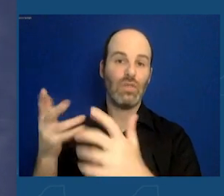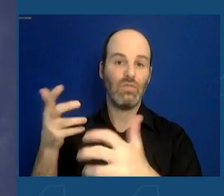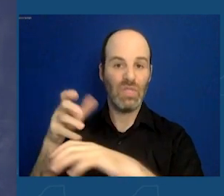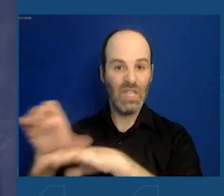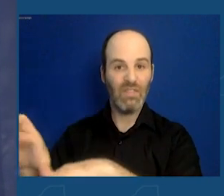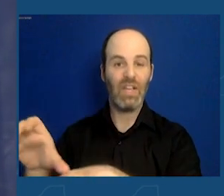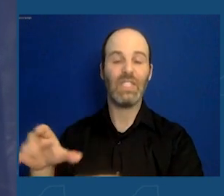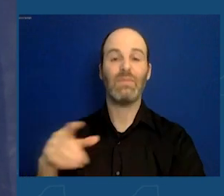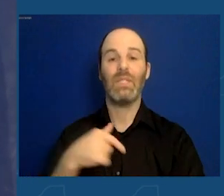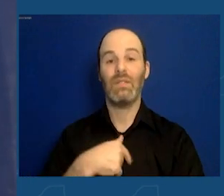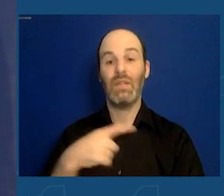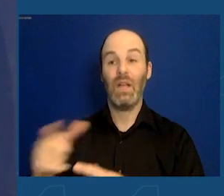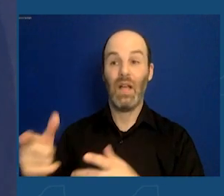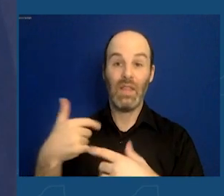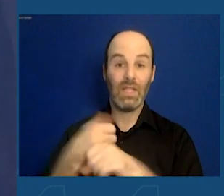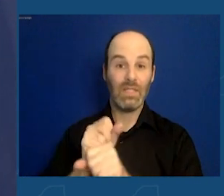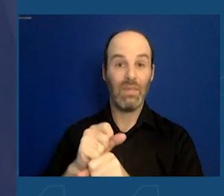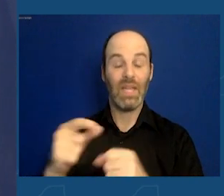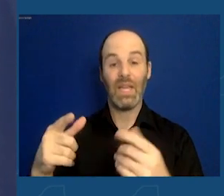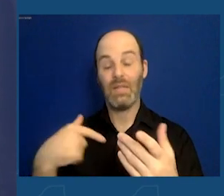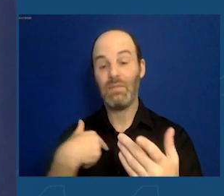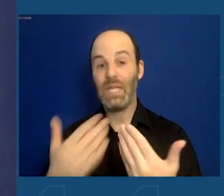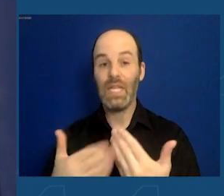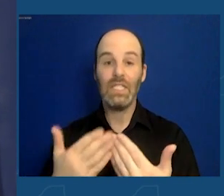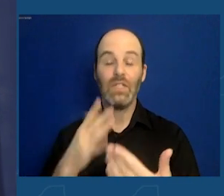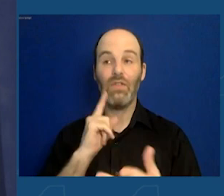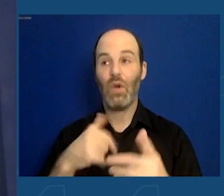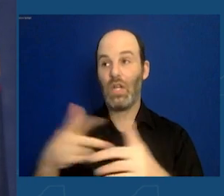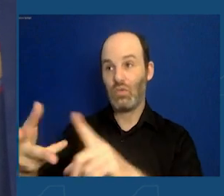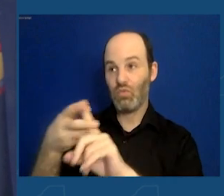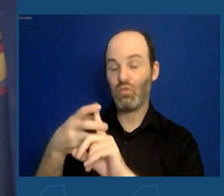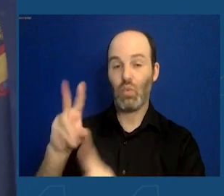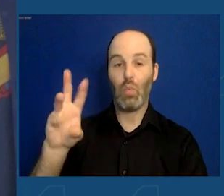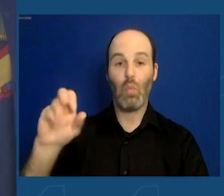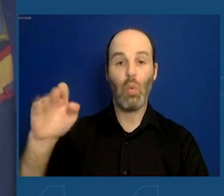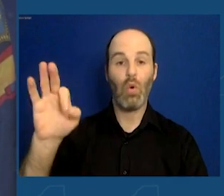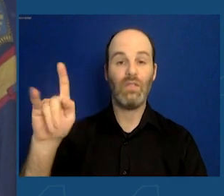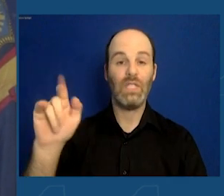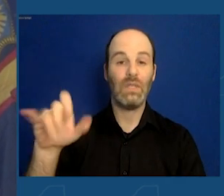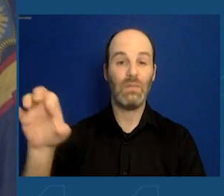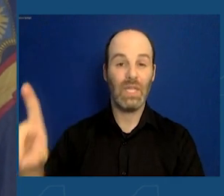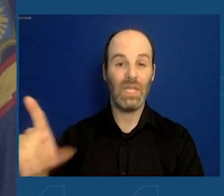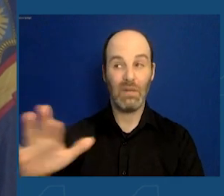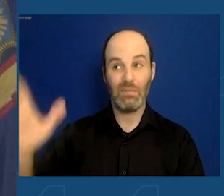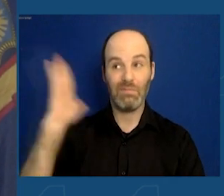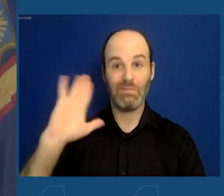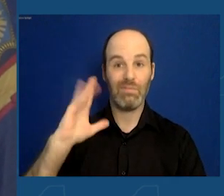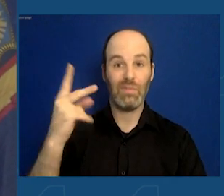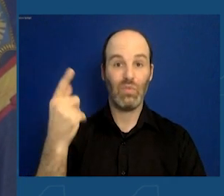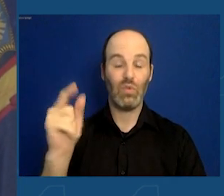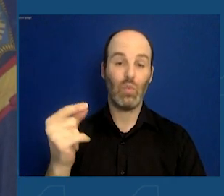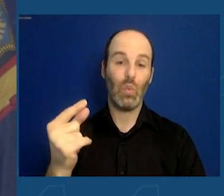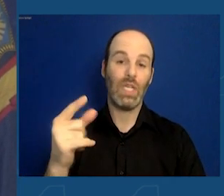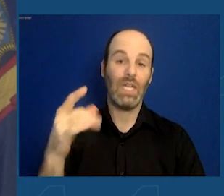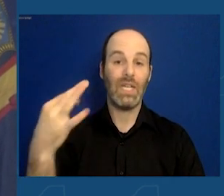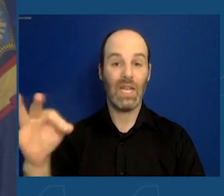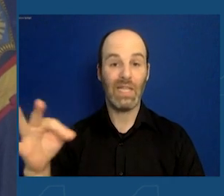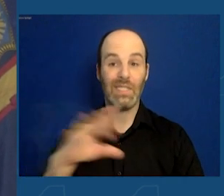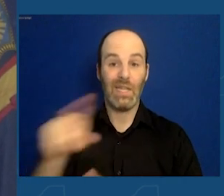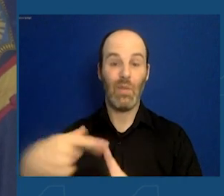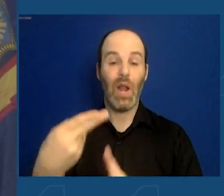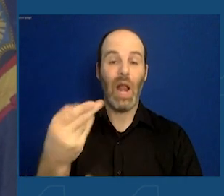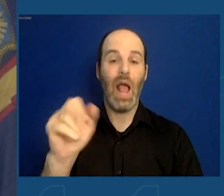possible for us to attract Wolfspeed. In fact, back in 2019, when Howard Zemsky was mentioning